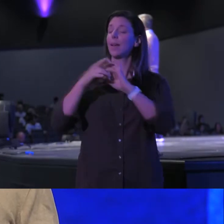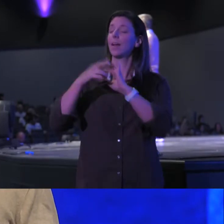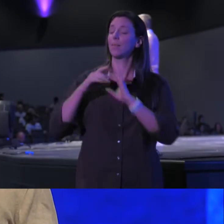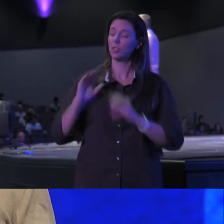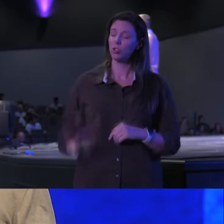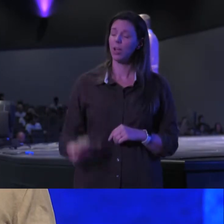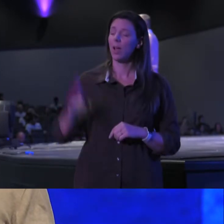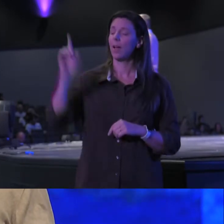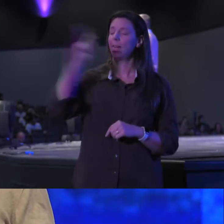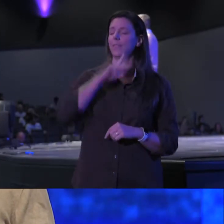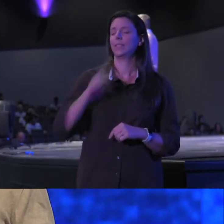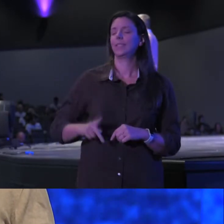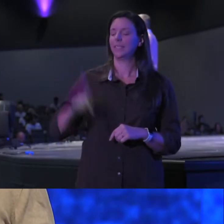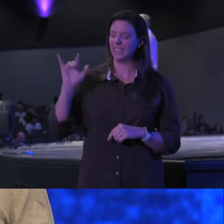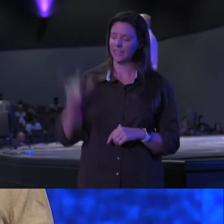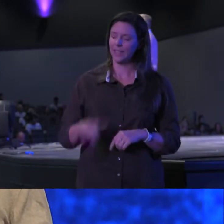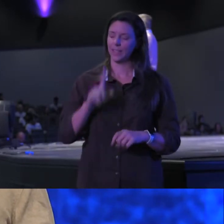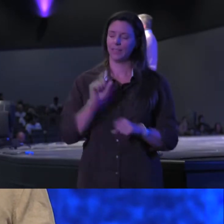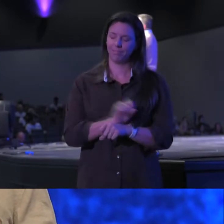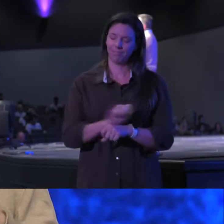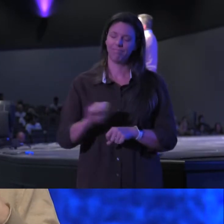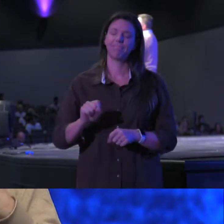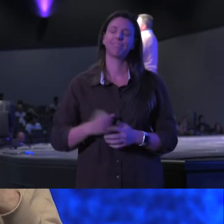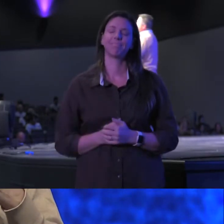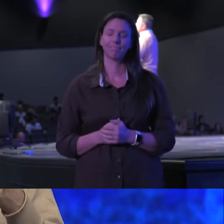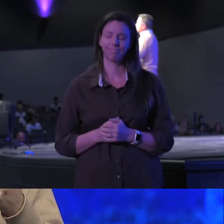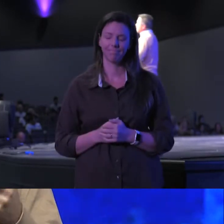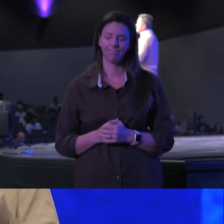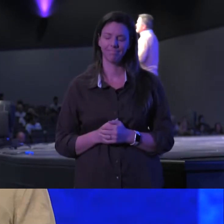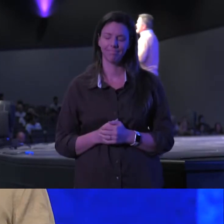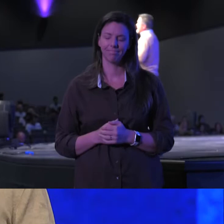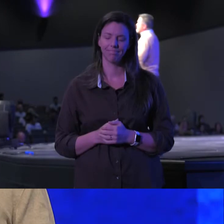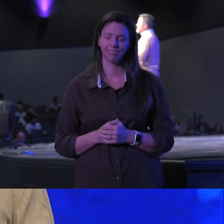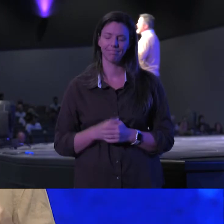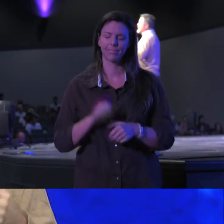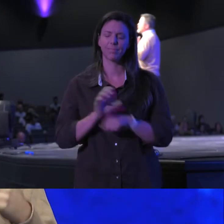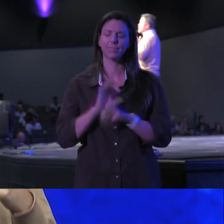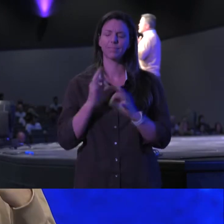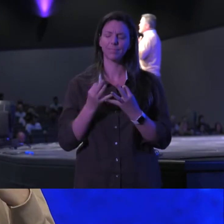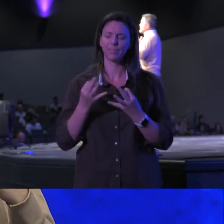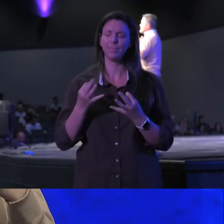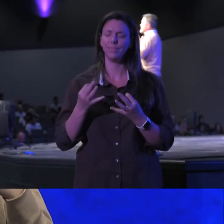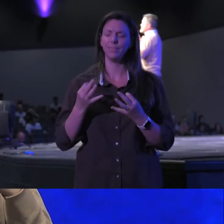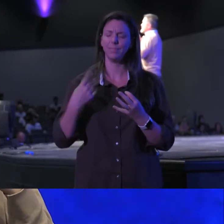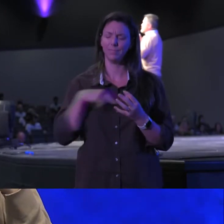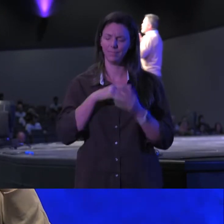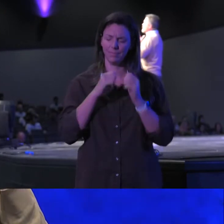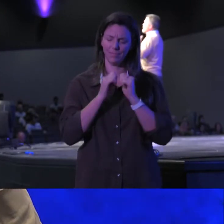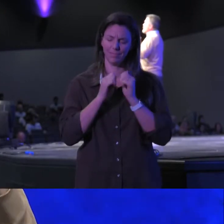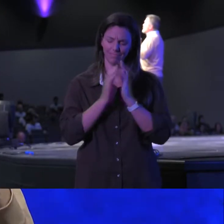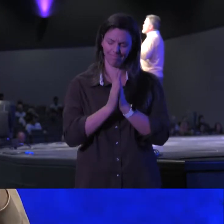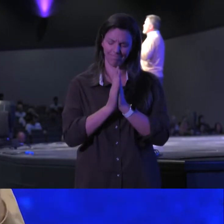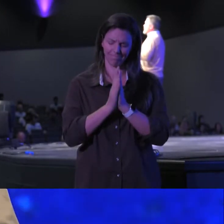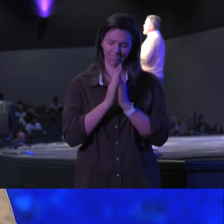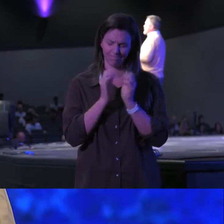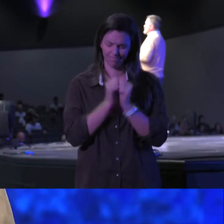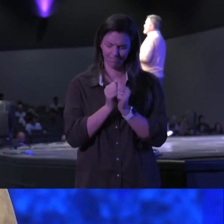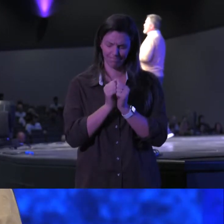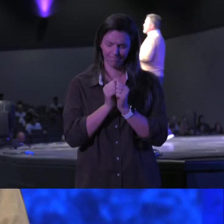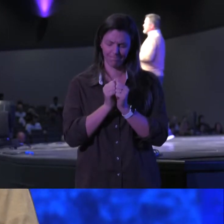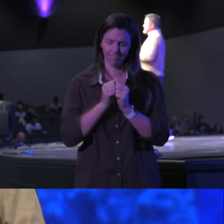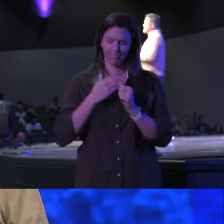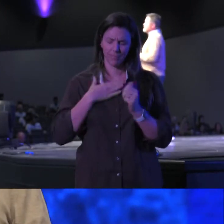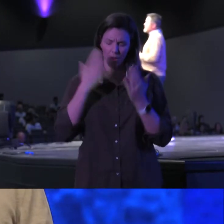I am. Church family, as we bow in prayer today, my hope is that you will focus your